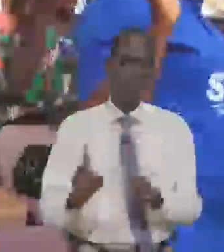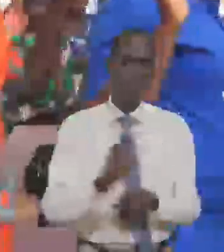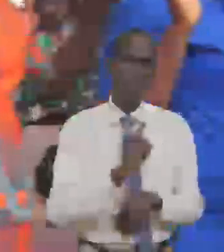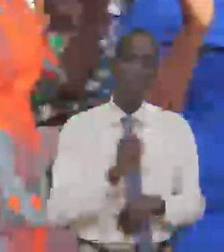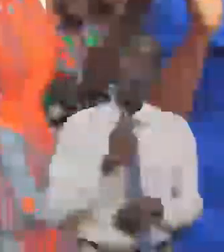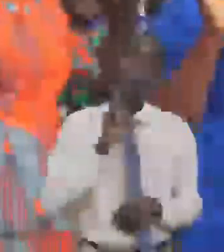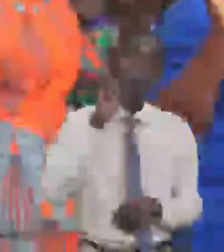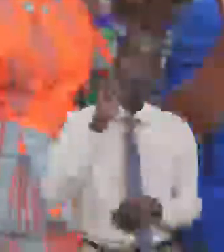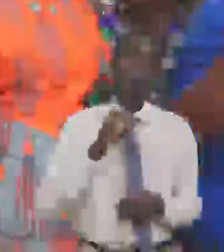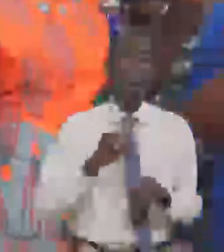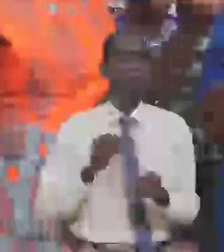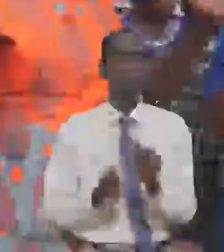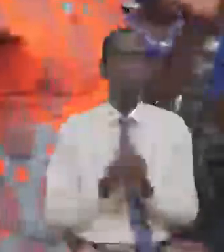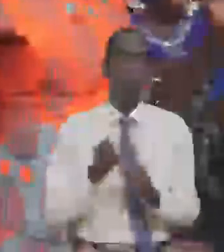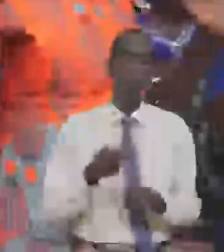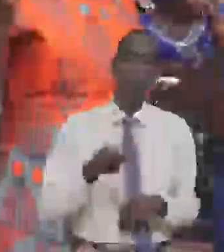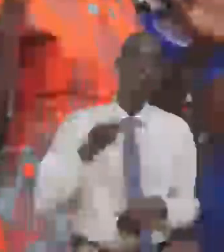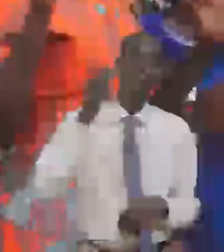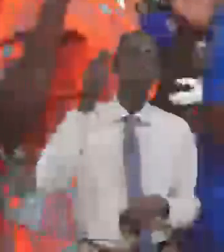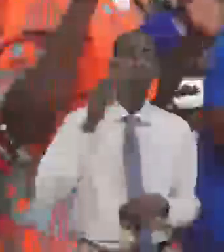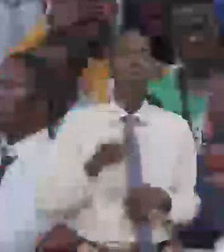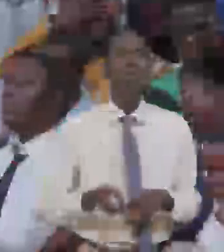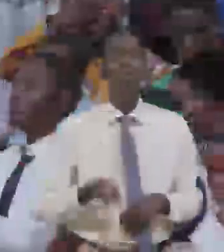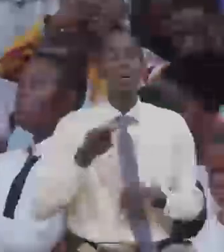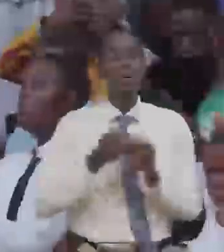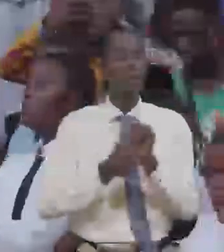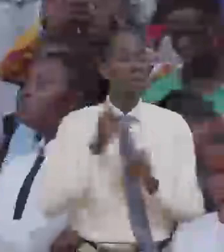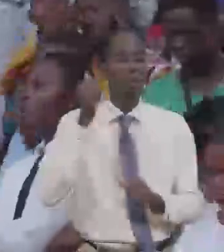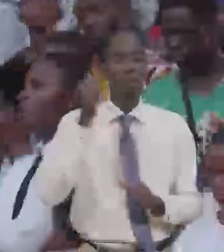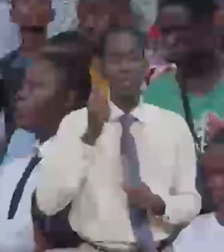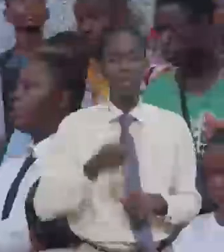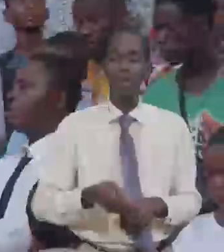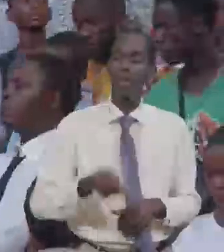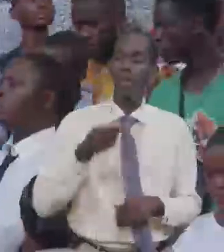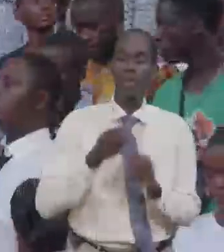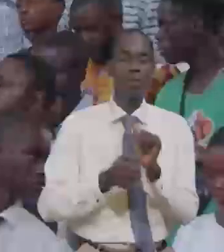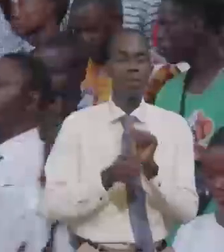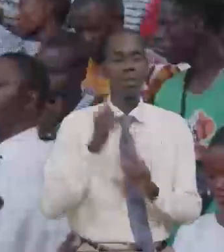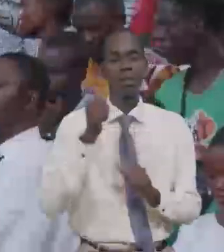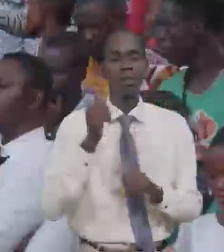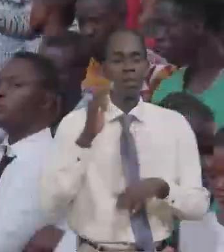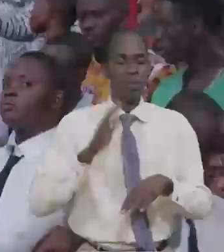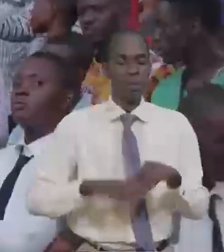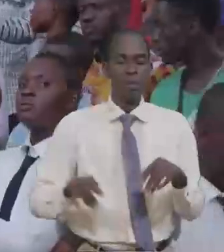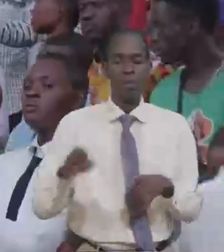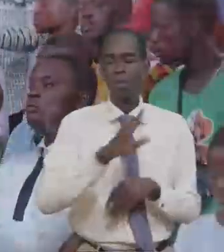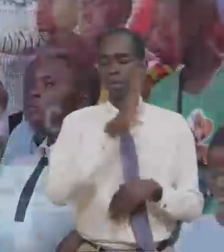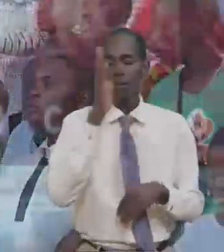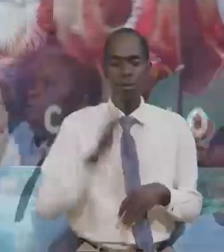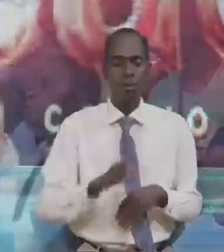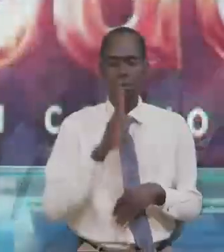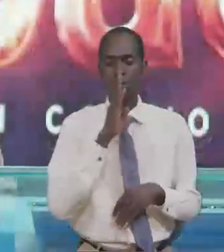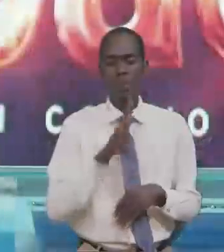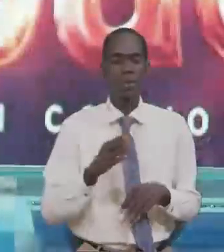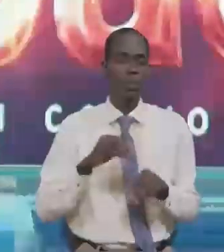they have ever been in Jesus' name. Confirm it, Lord, in every life.